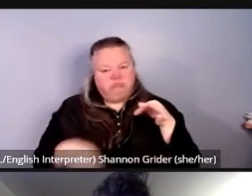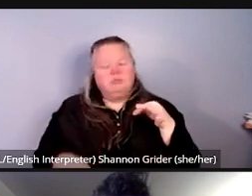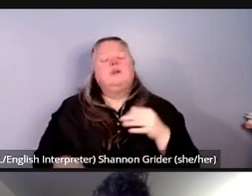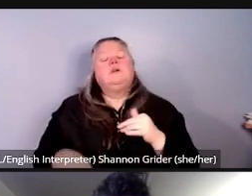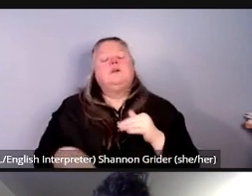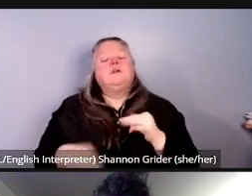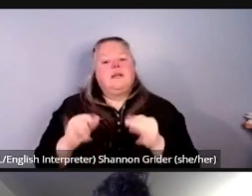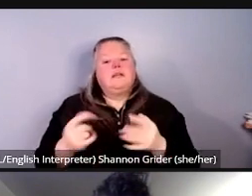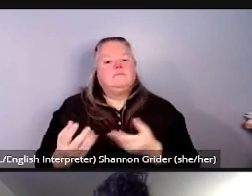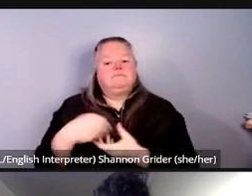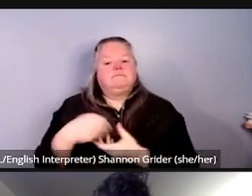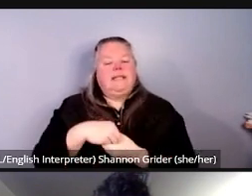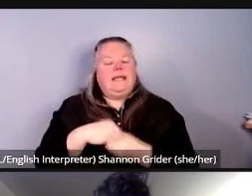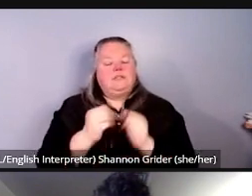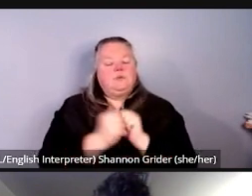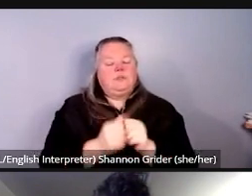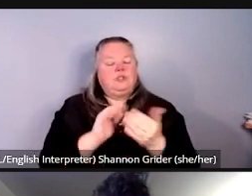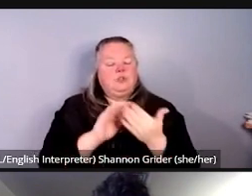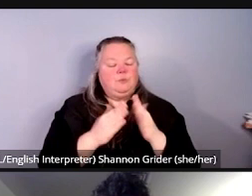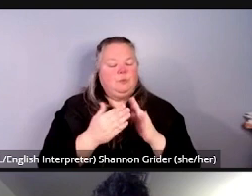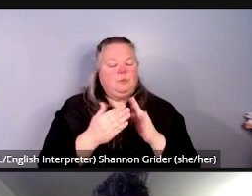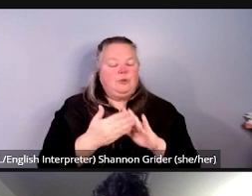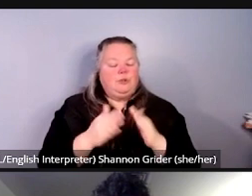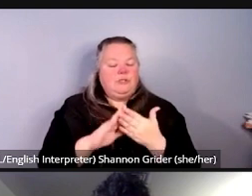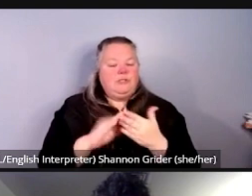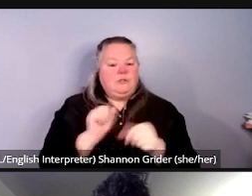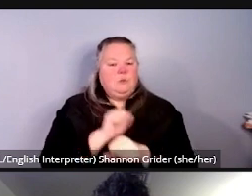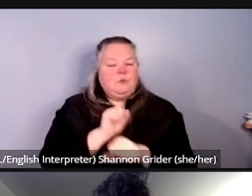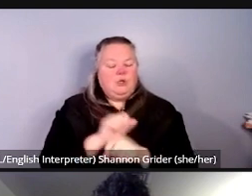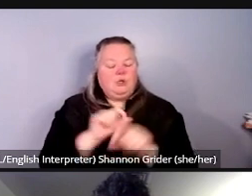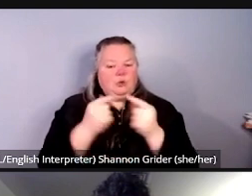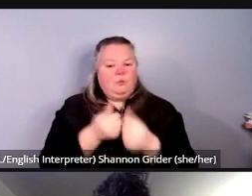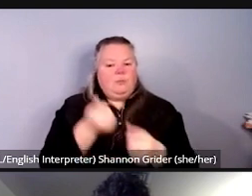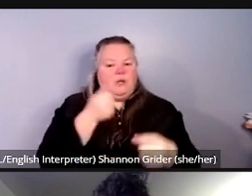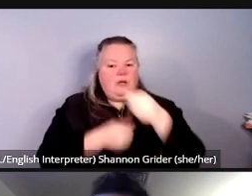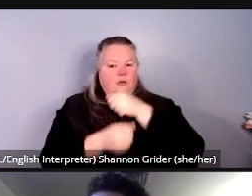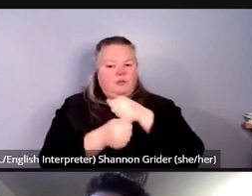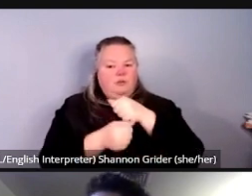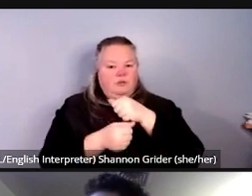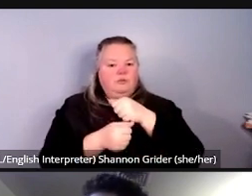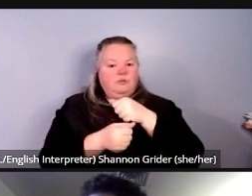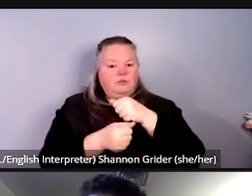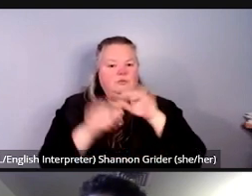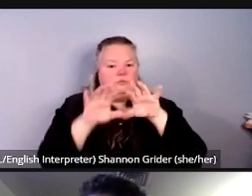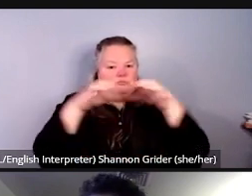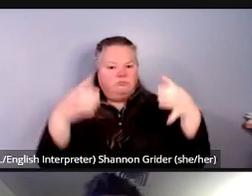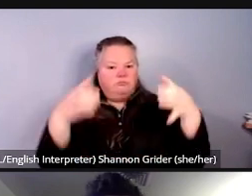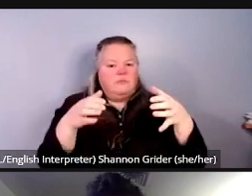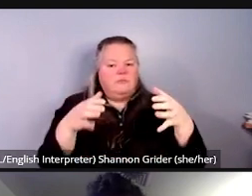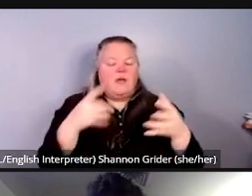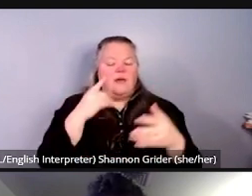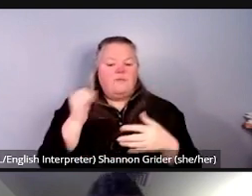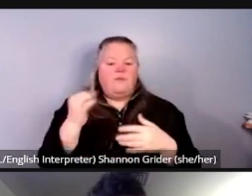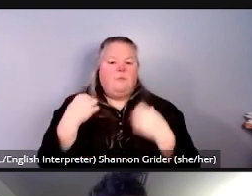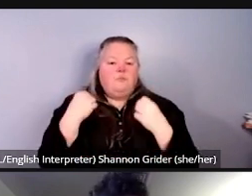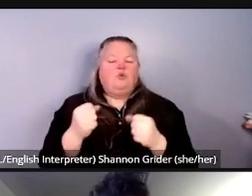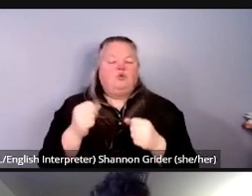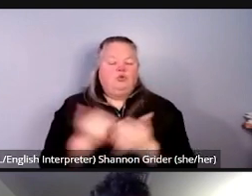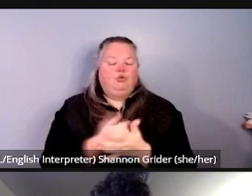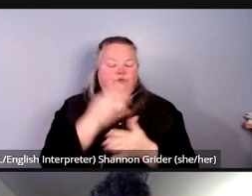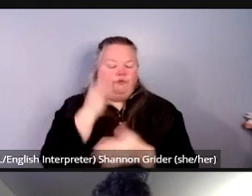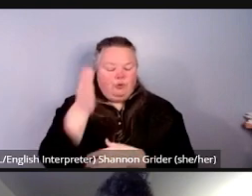the engaging with communities work group sort of under the umbrella, if you will, of BNF. And I think it will still